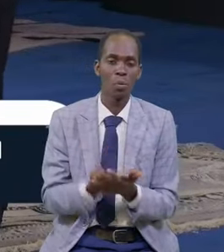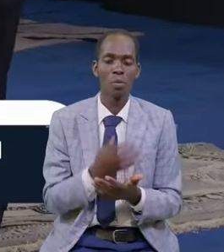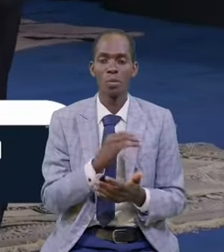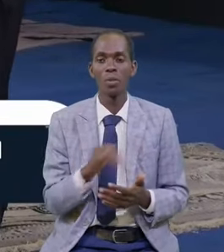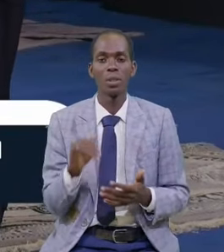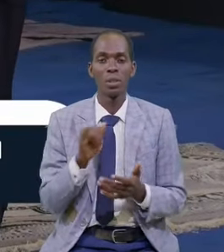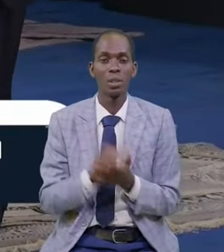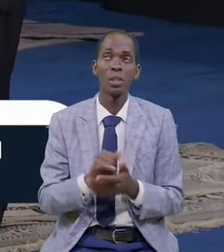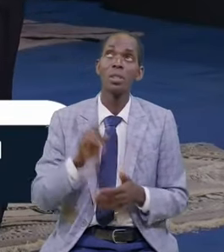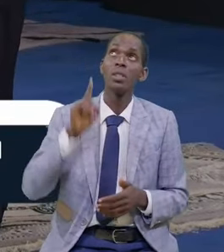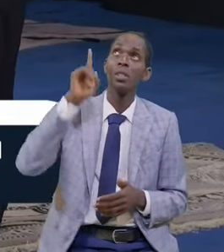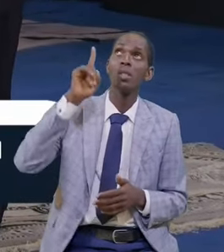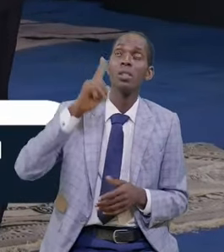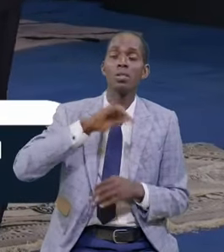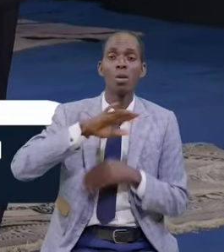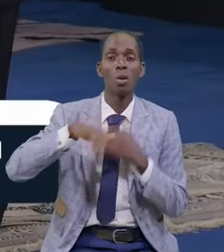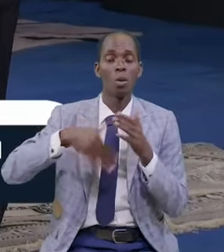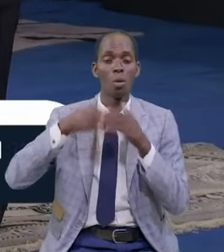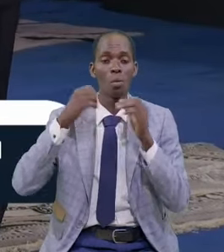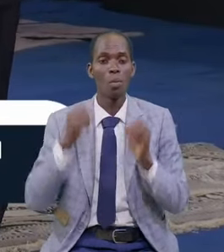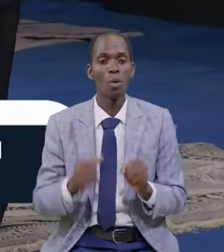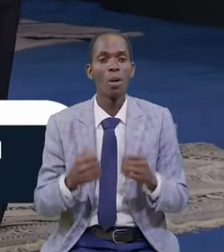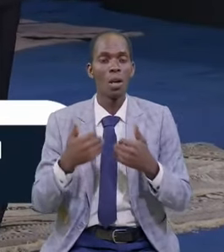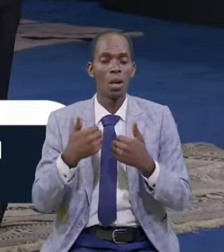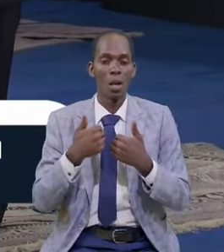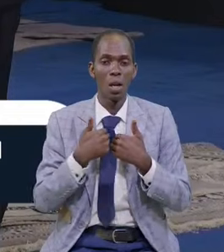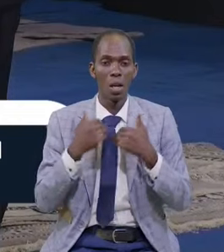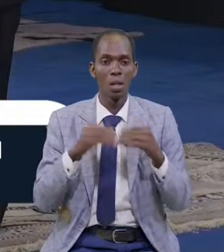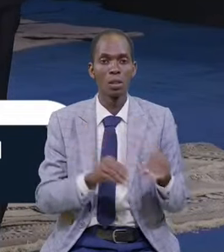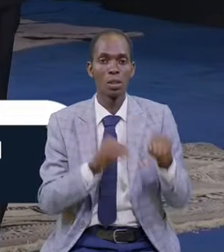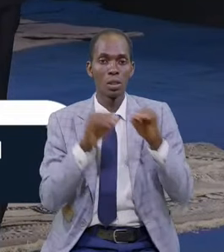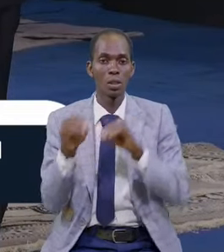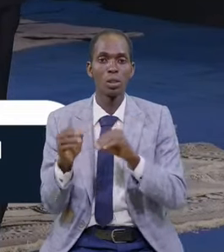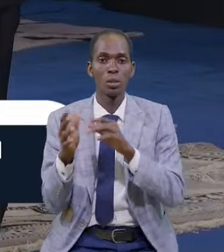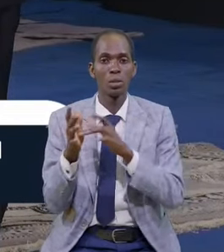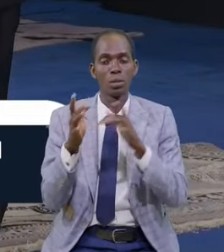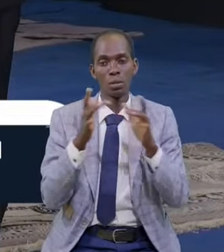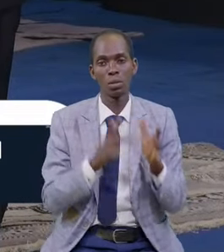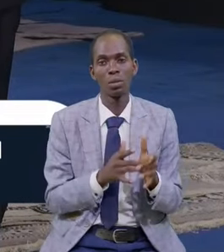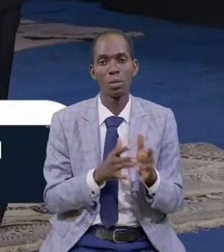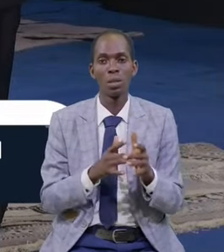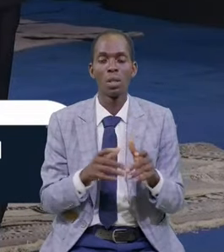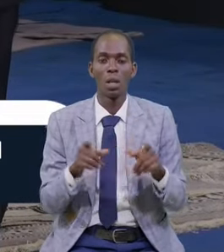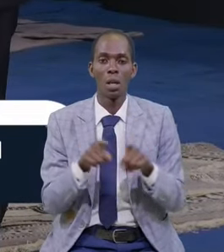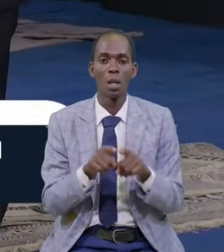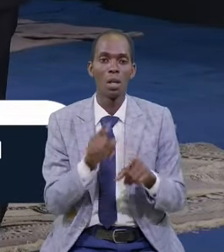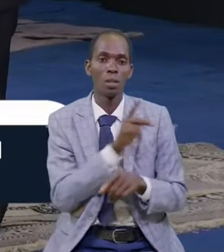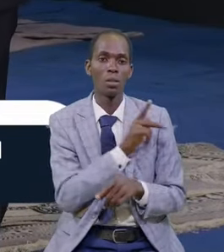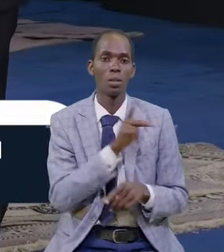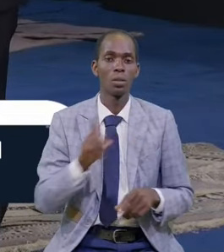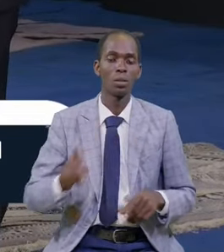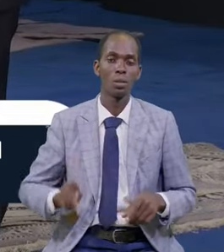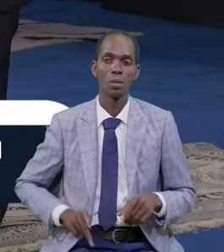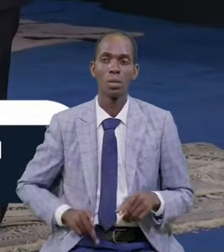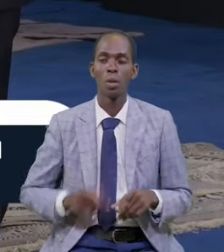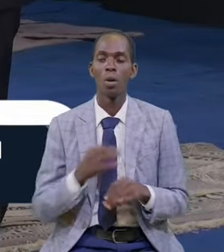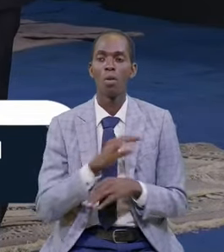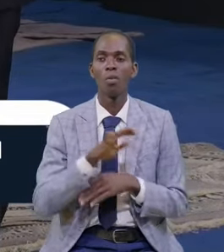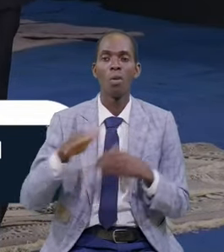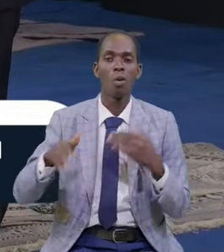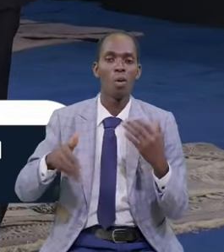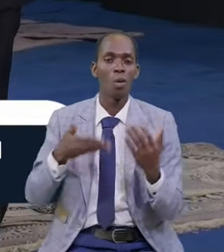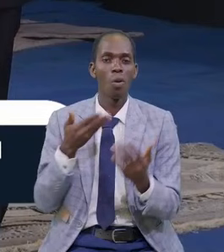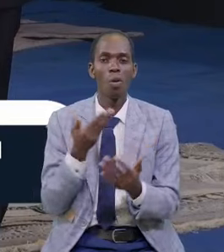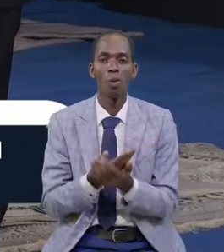almighty has setch Jesus as king upon his holy